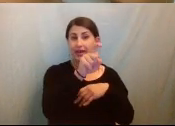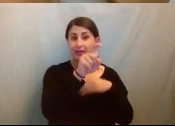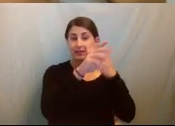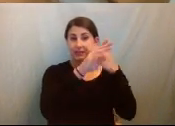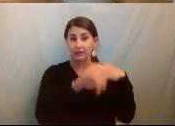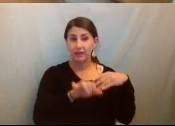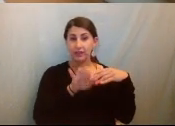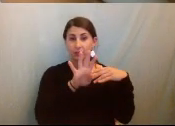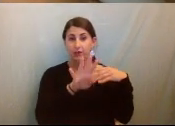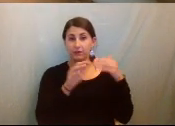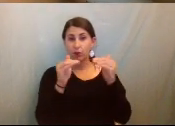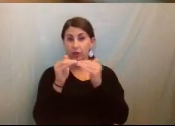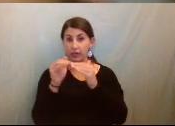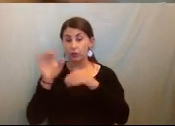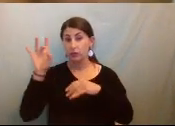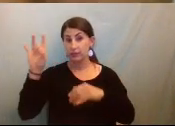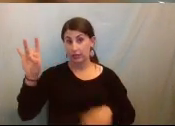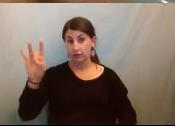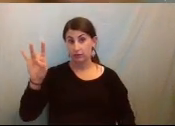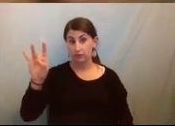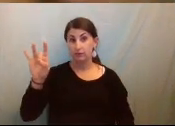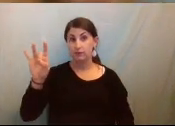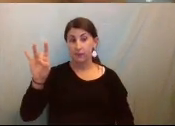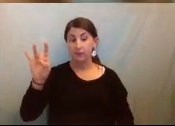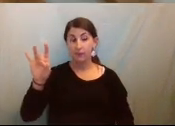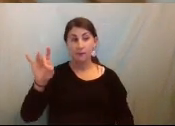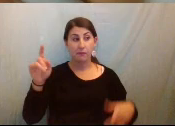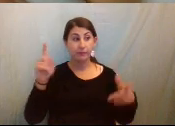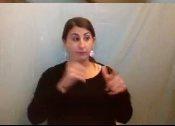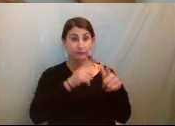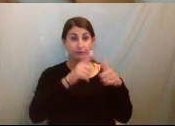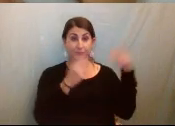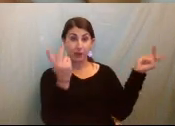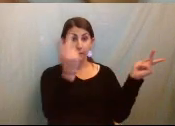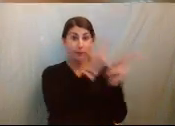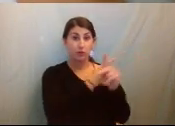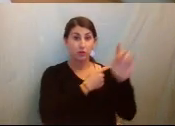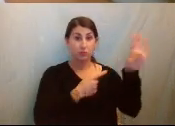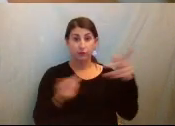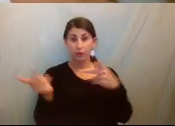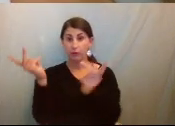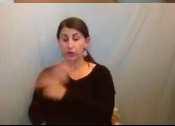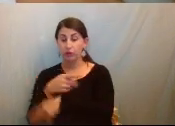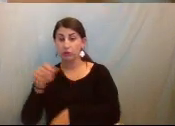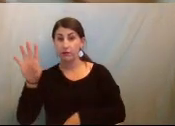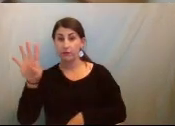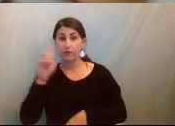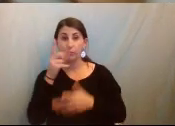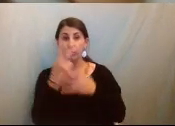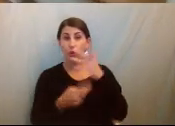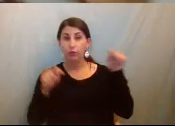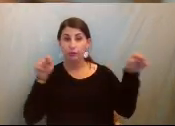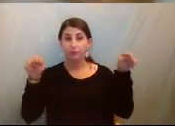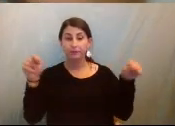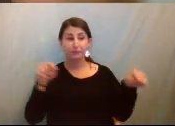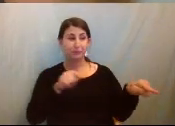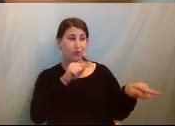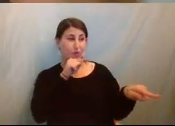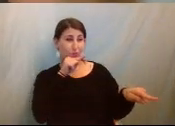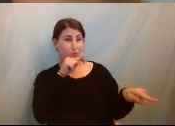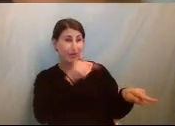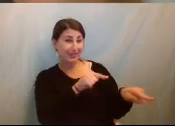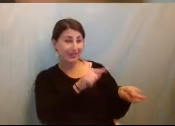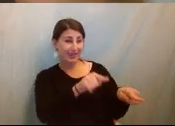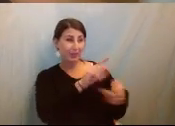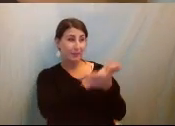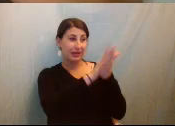divided by 4 equals 8. Then I'm going to multiply by 4 on both sides, because this really